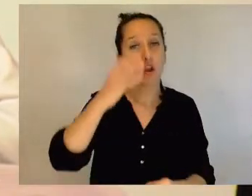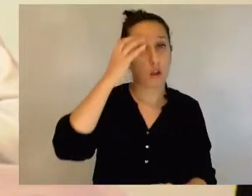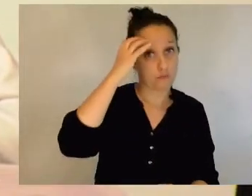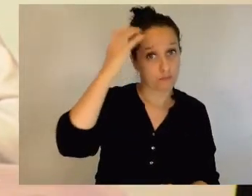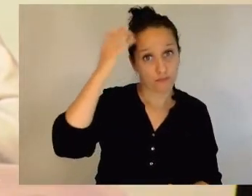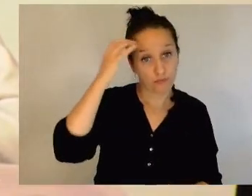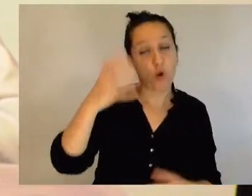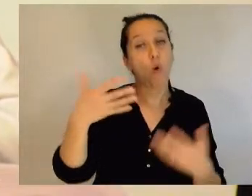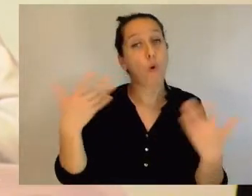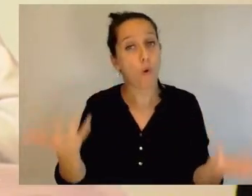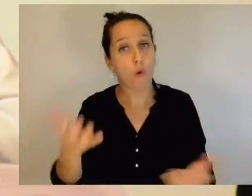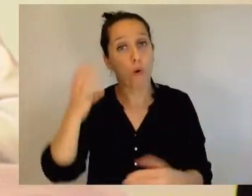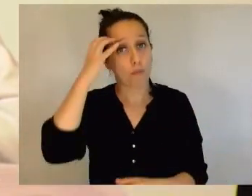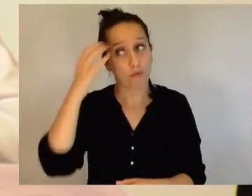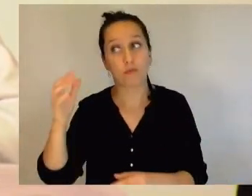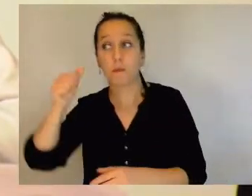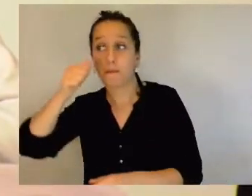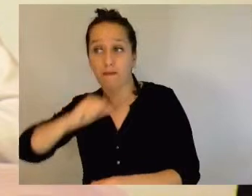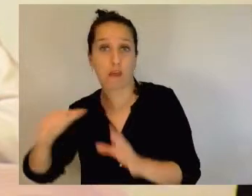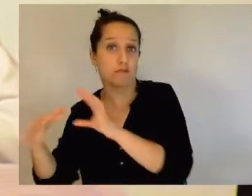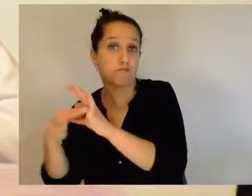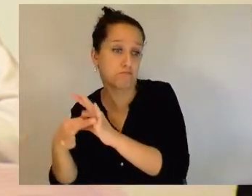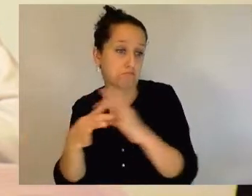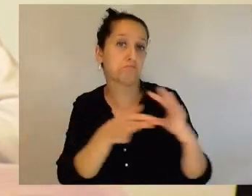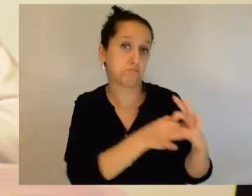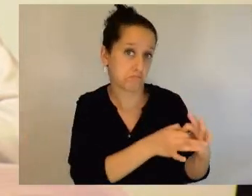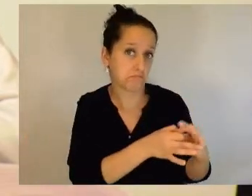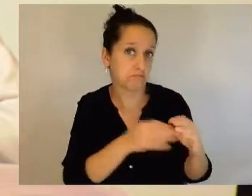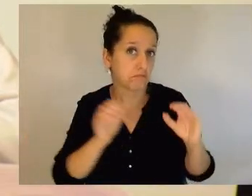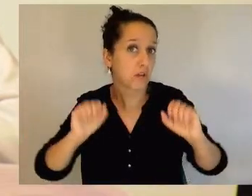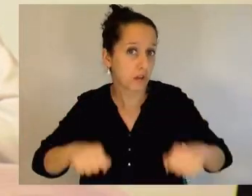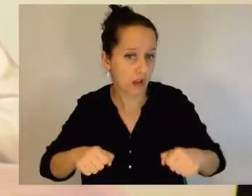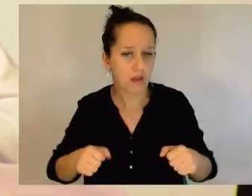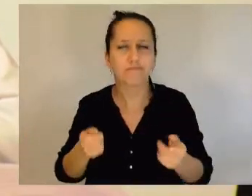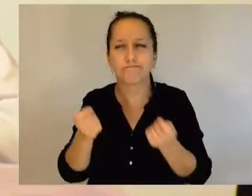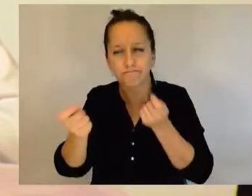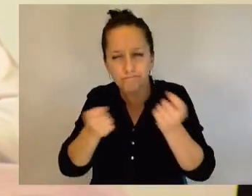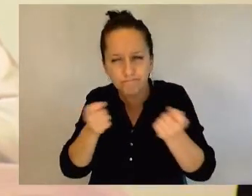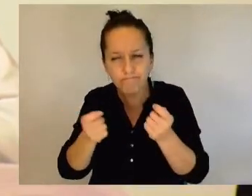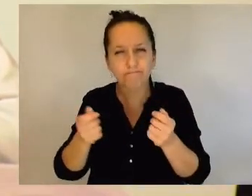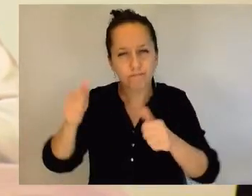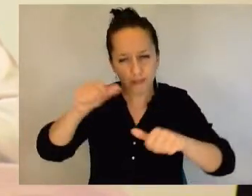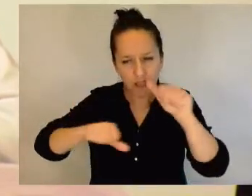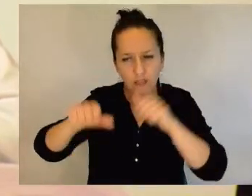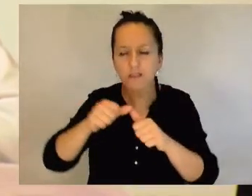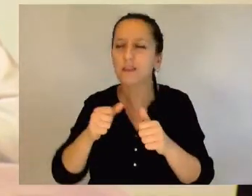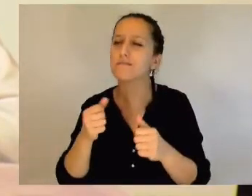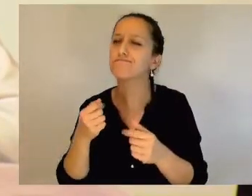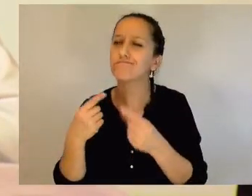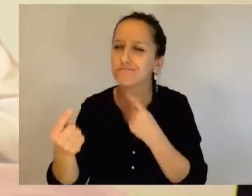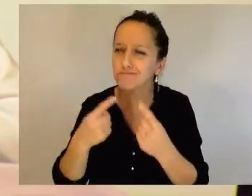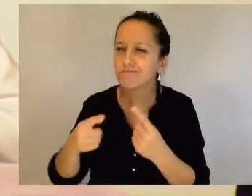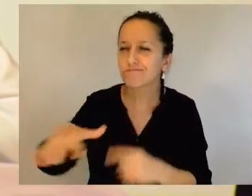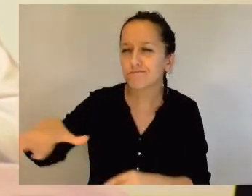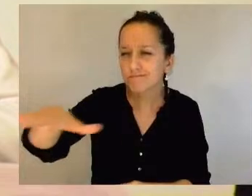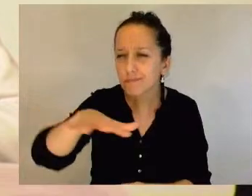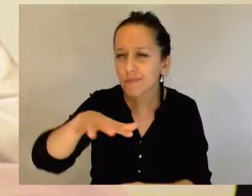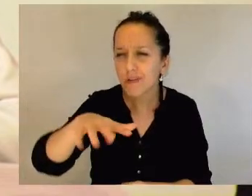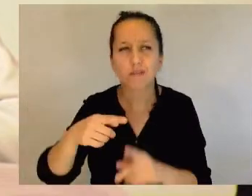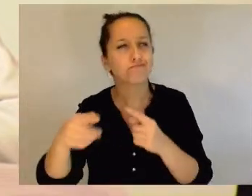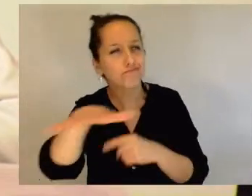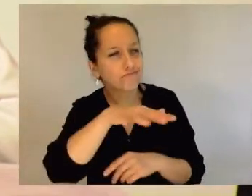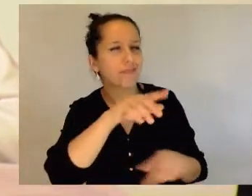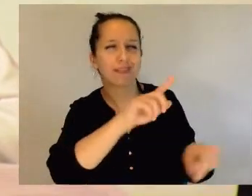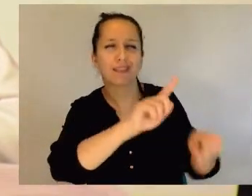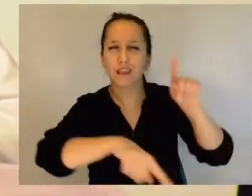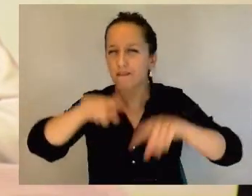and coordination, public and public-private, to build a dialogue about the specificities